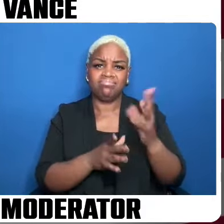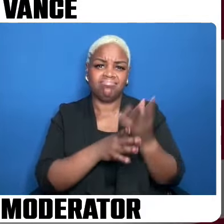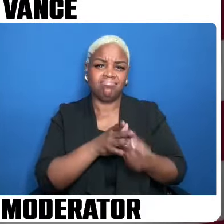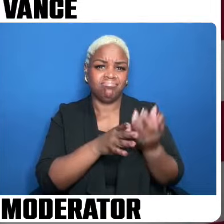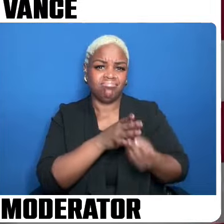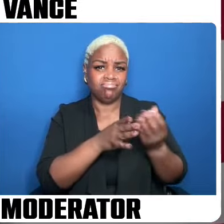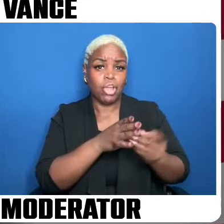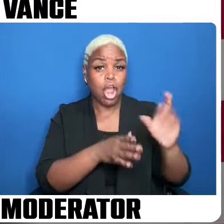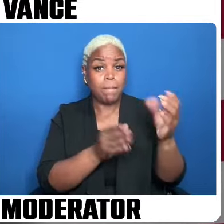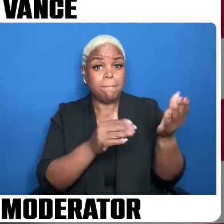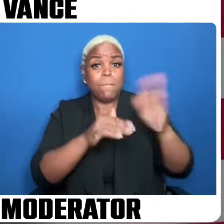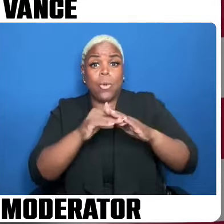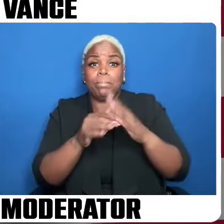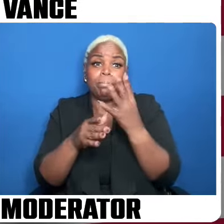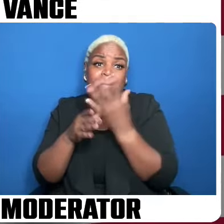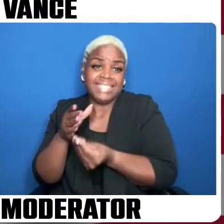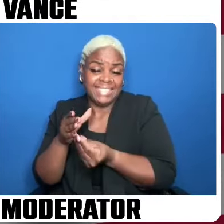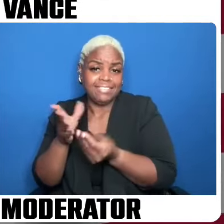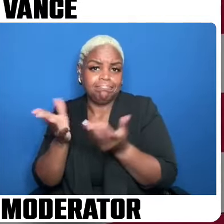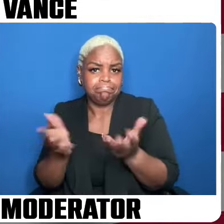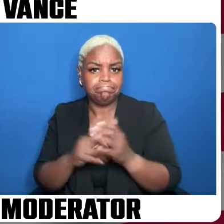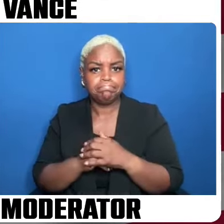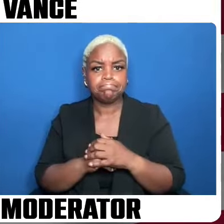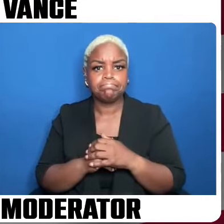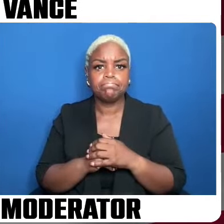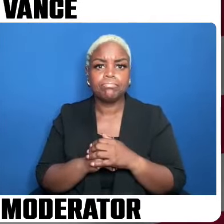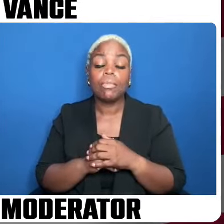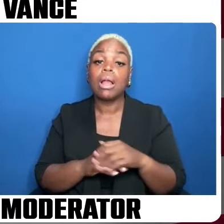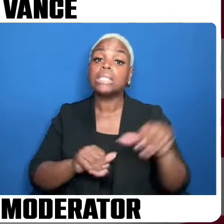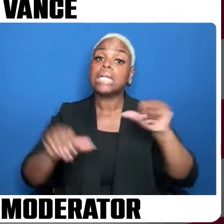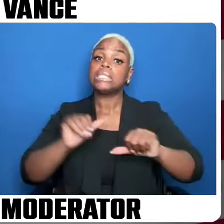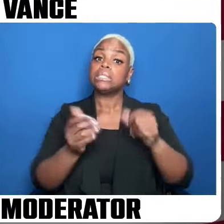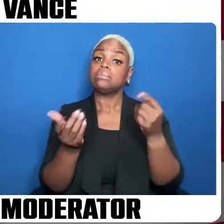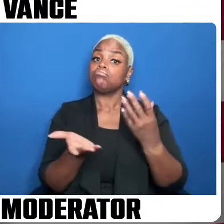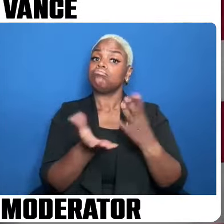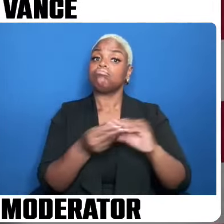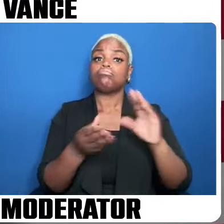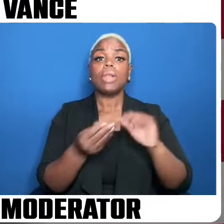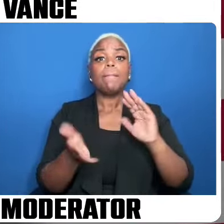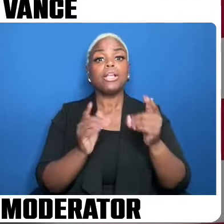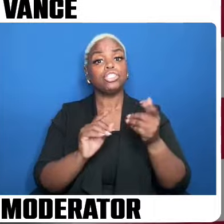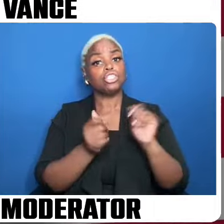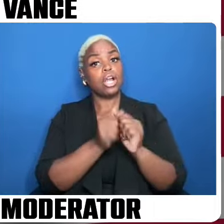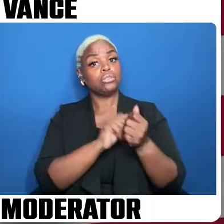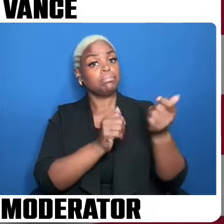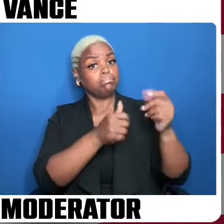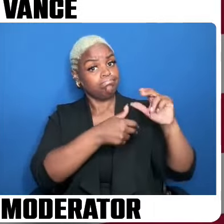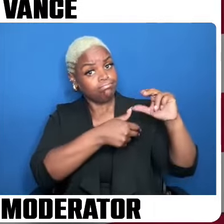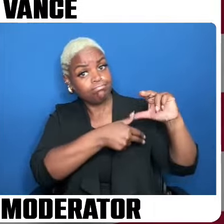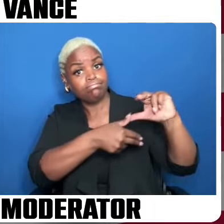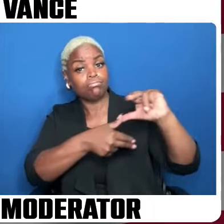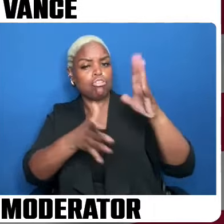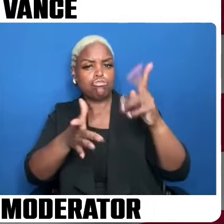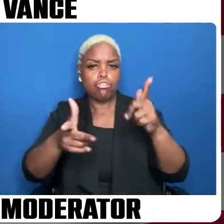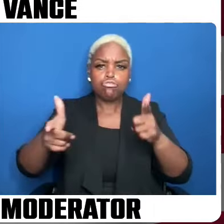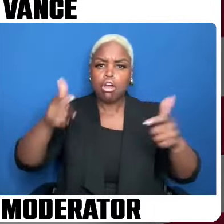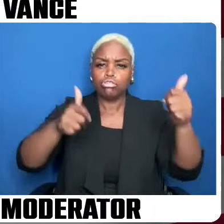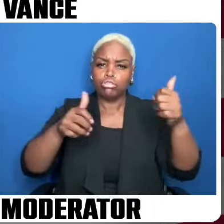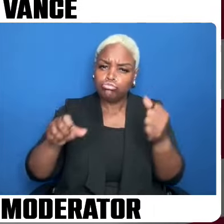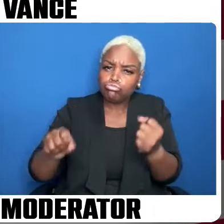these hurricanes larger, stronger, and more deadly because of the historic rainfall. Senator